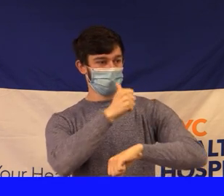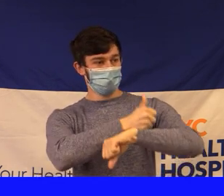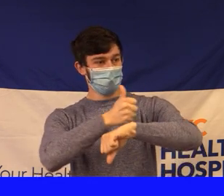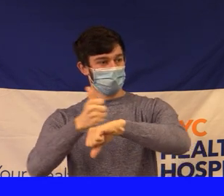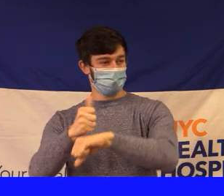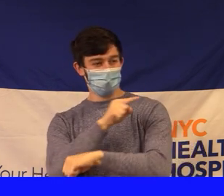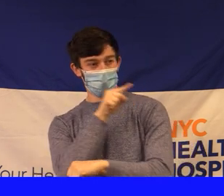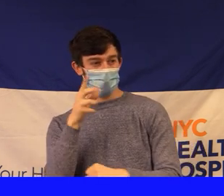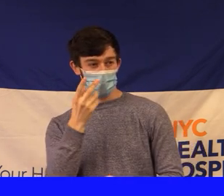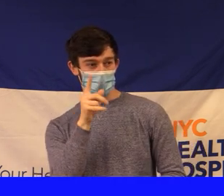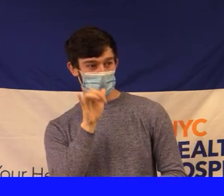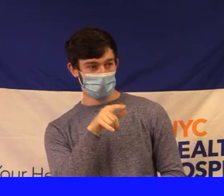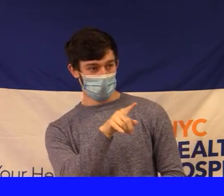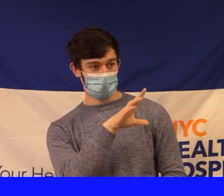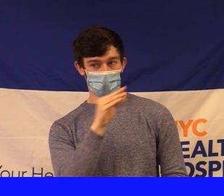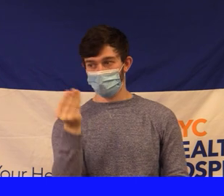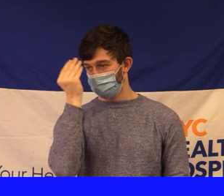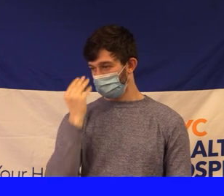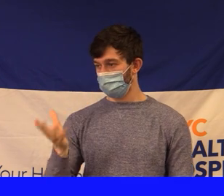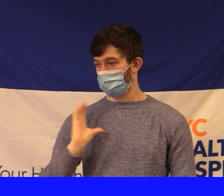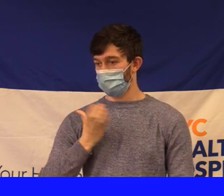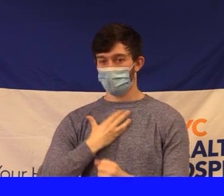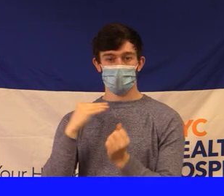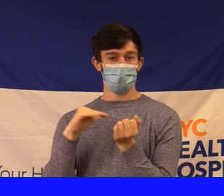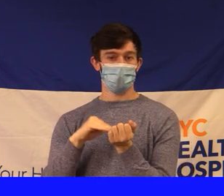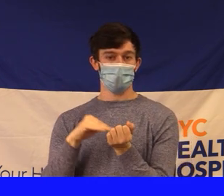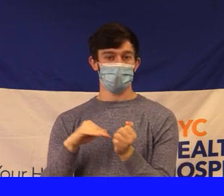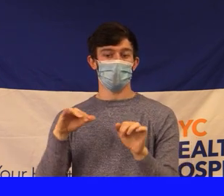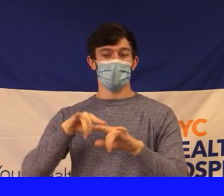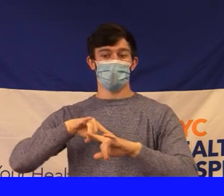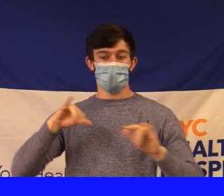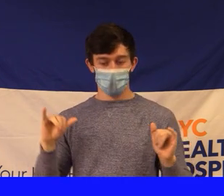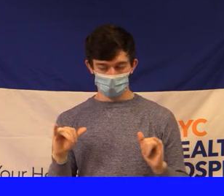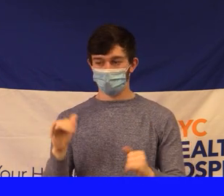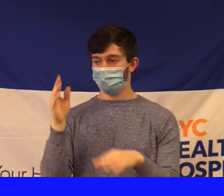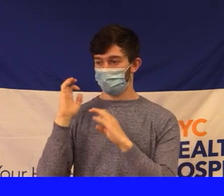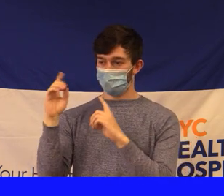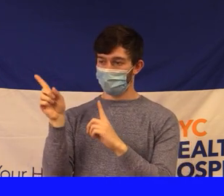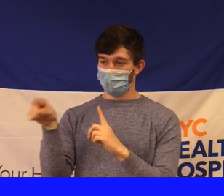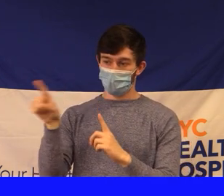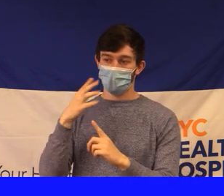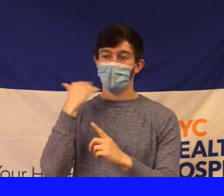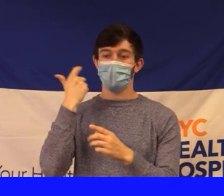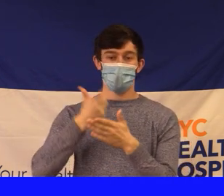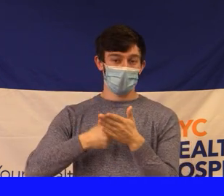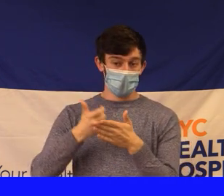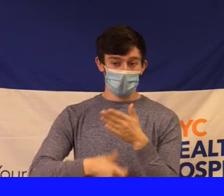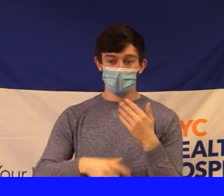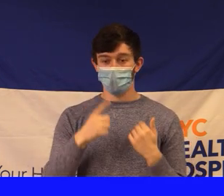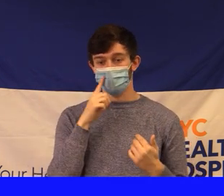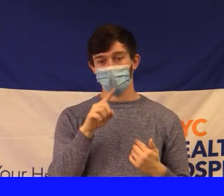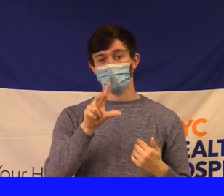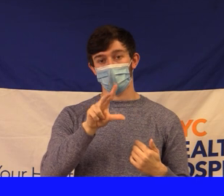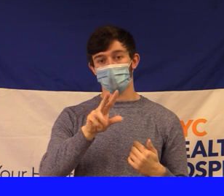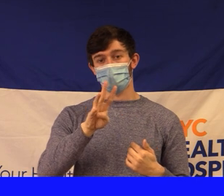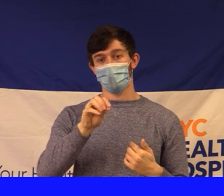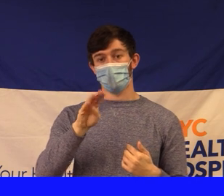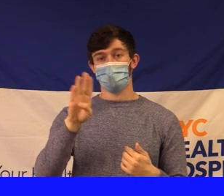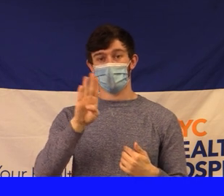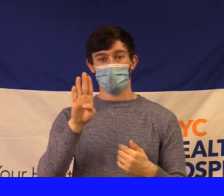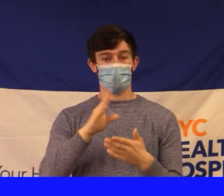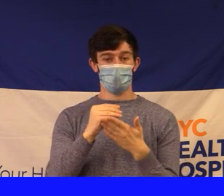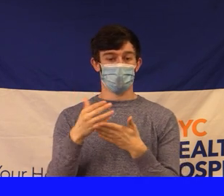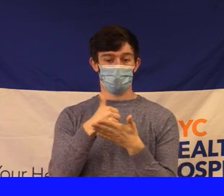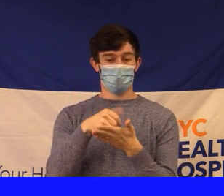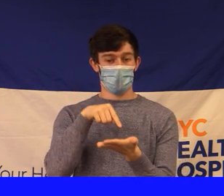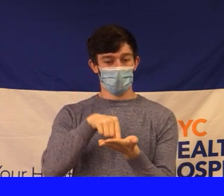to provide that to our clinicians. Also educating them on what the best pricing is for 340B revenue,